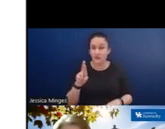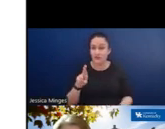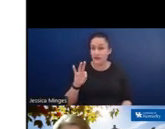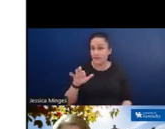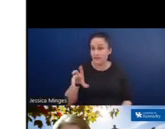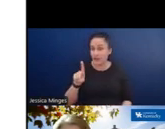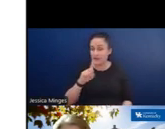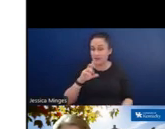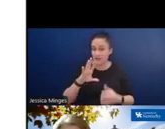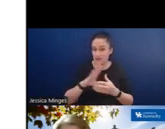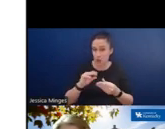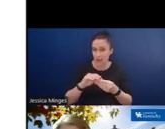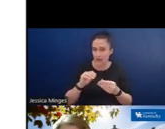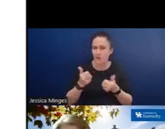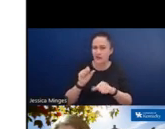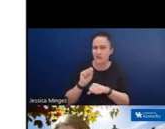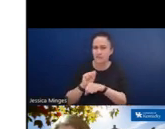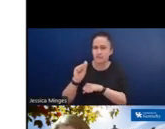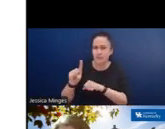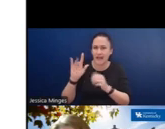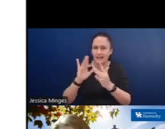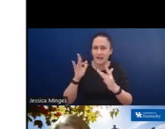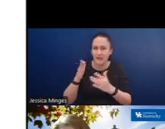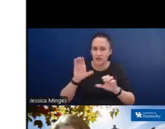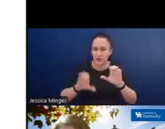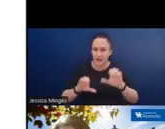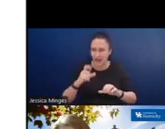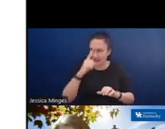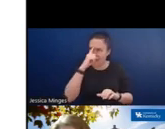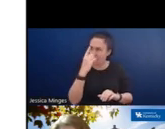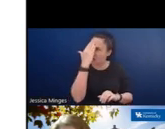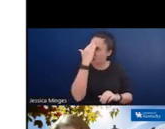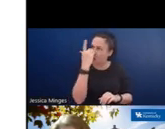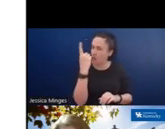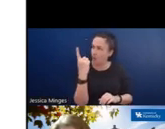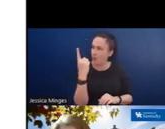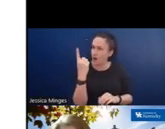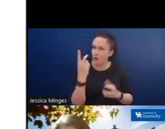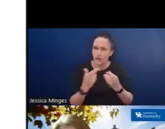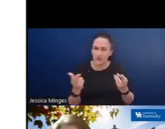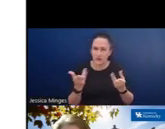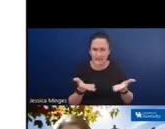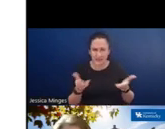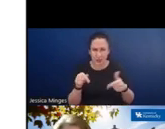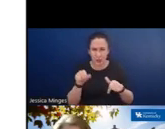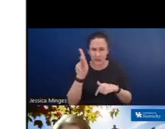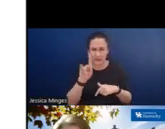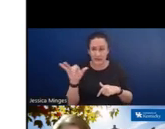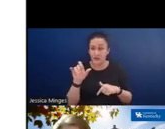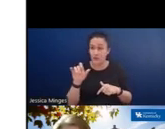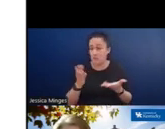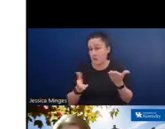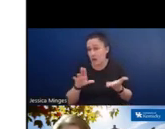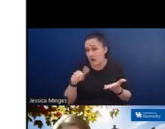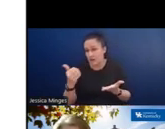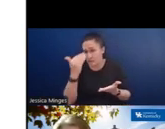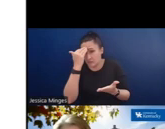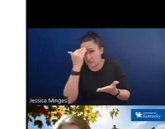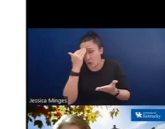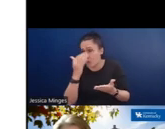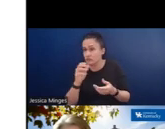I'll try to put a link in the chat, because I think I know of one resource in the state, but other people may know of one. And so please also put that in the